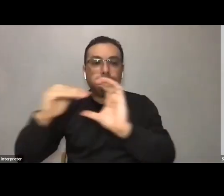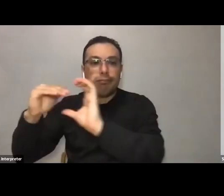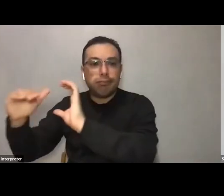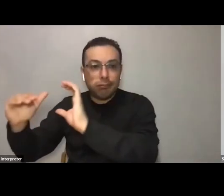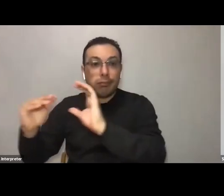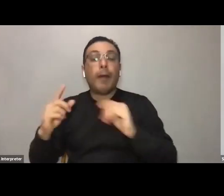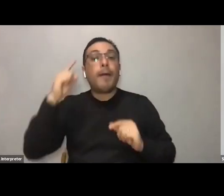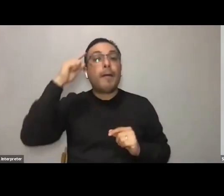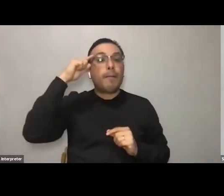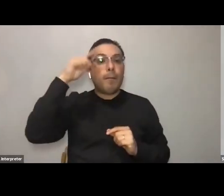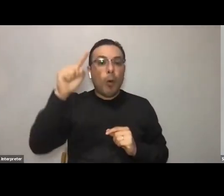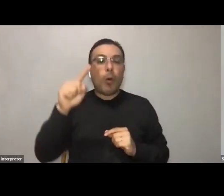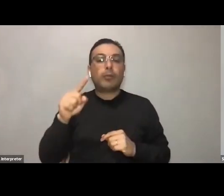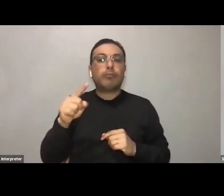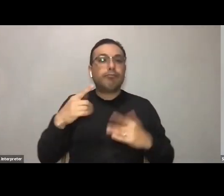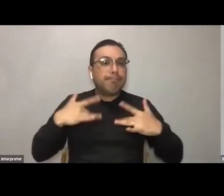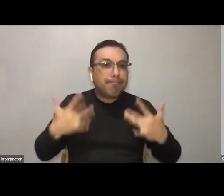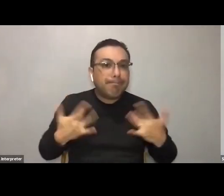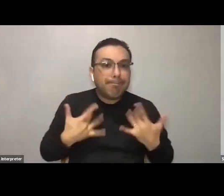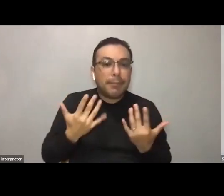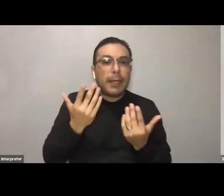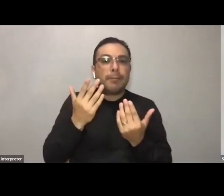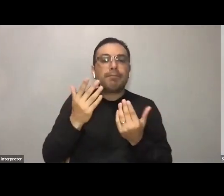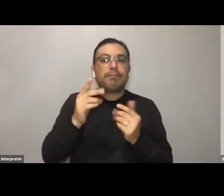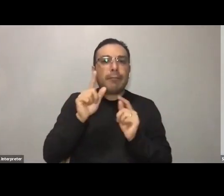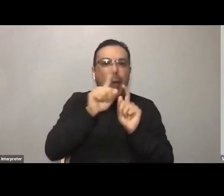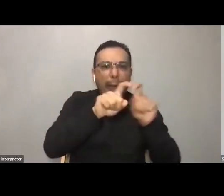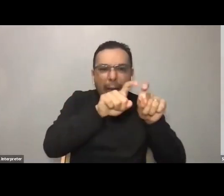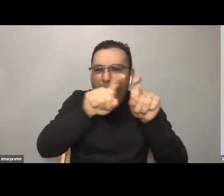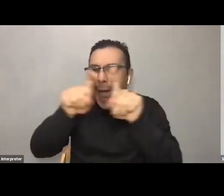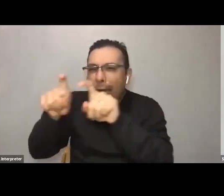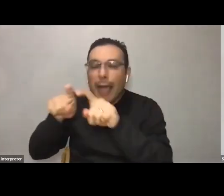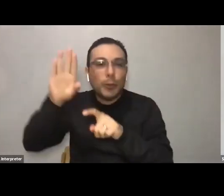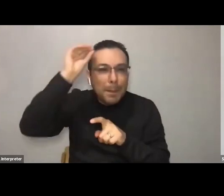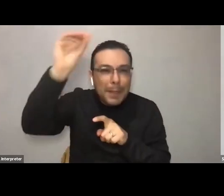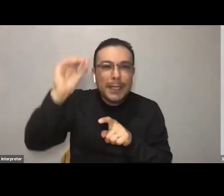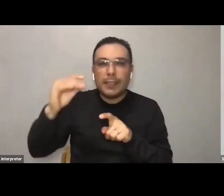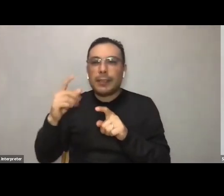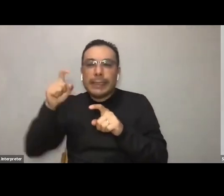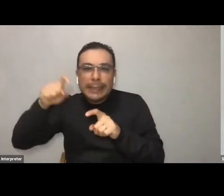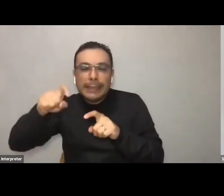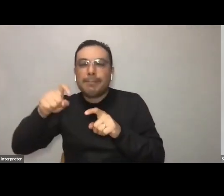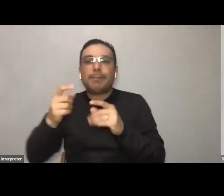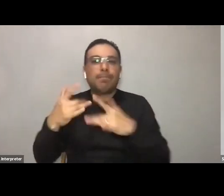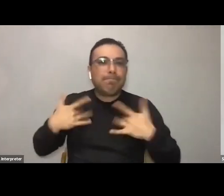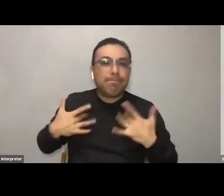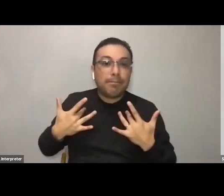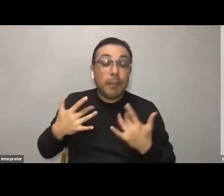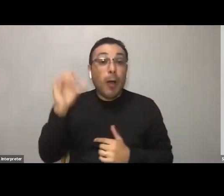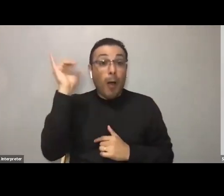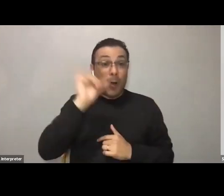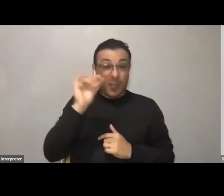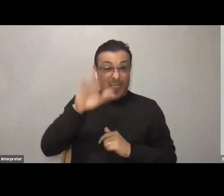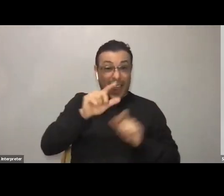your responses to help inform future events and programs, as well as to ensure compliance with the program's federal funding.